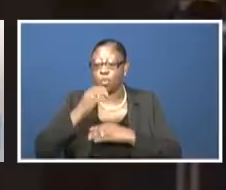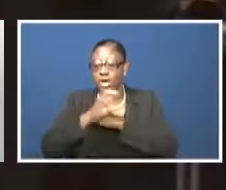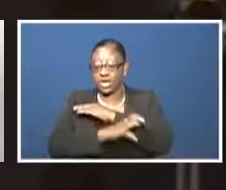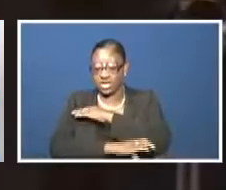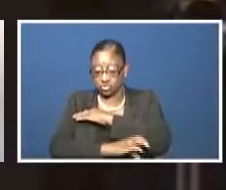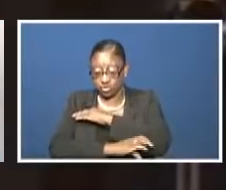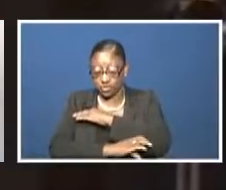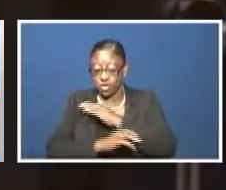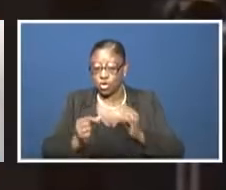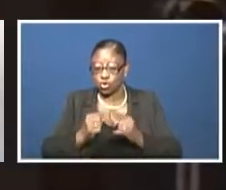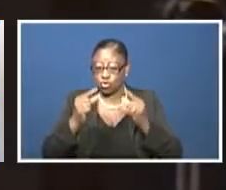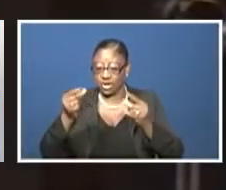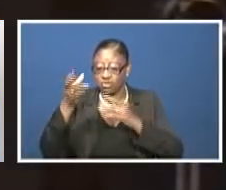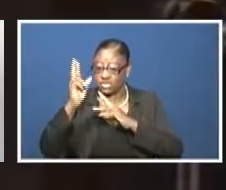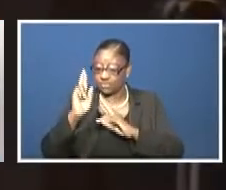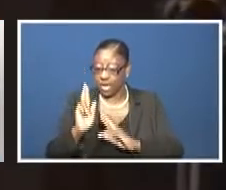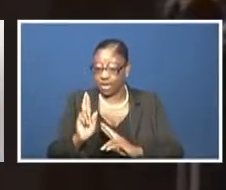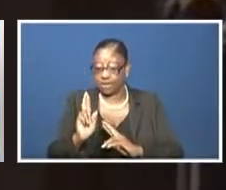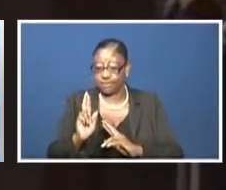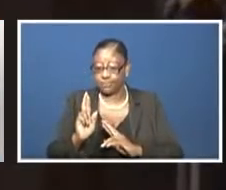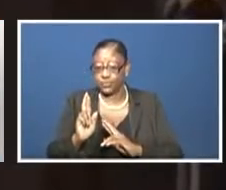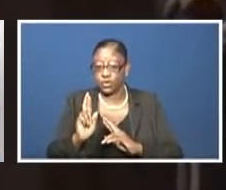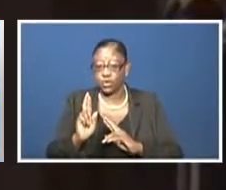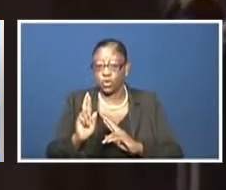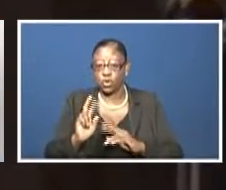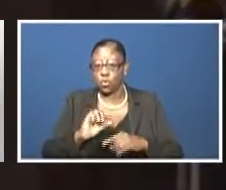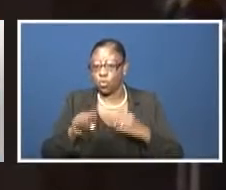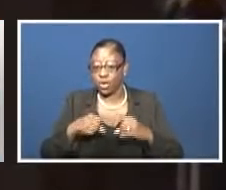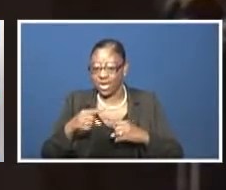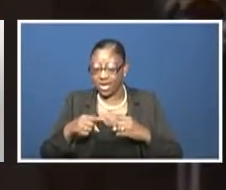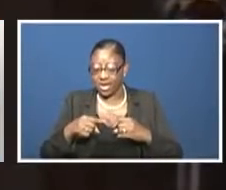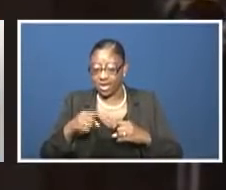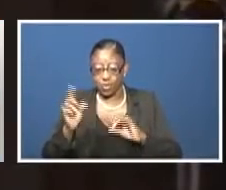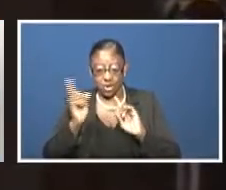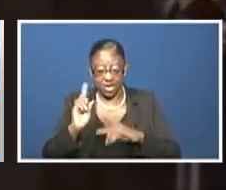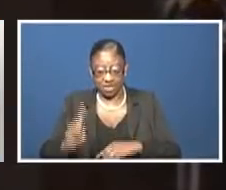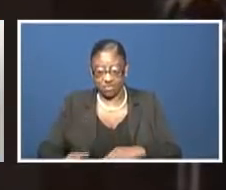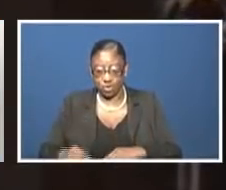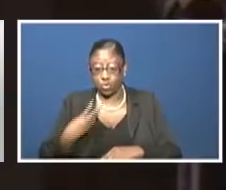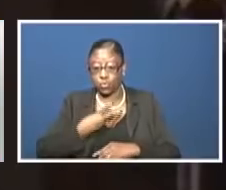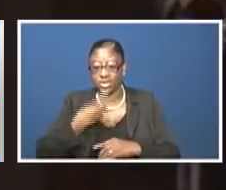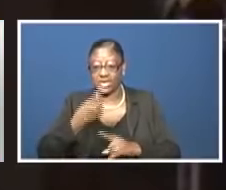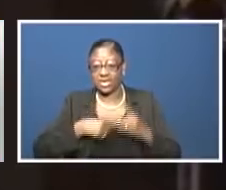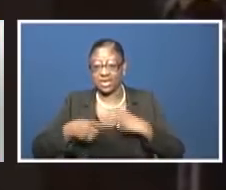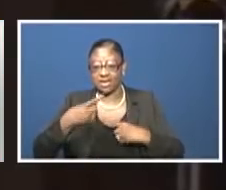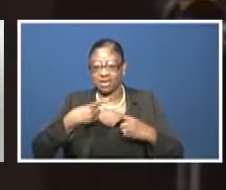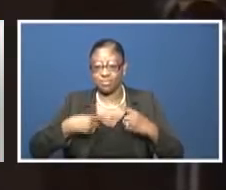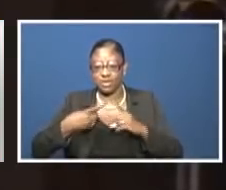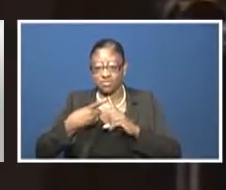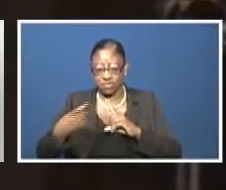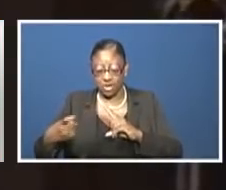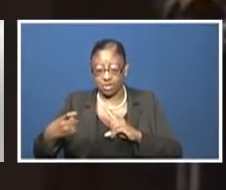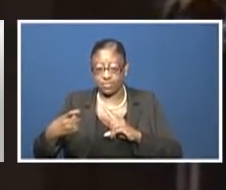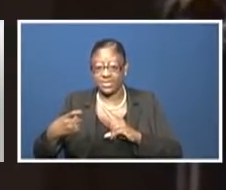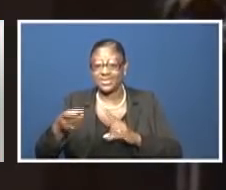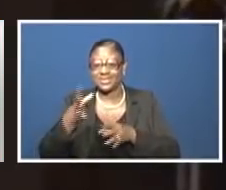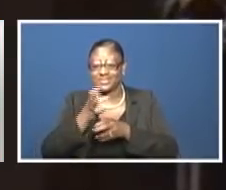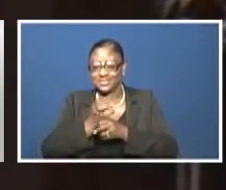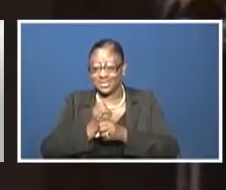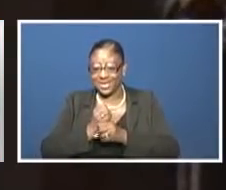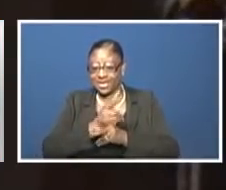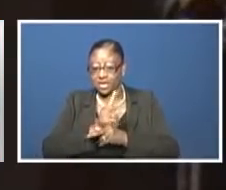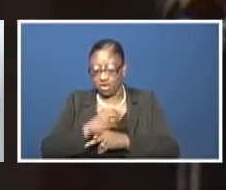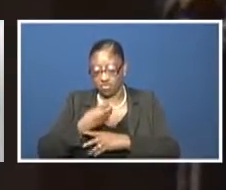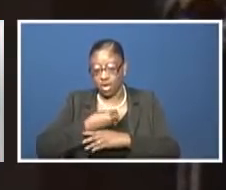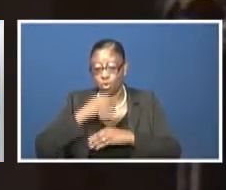great respect, I will add, wherever our ancestors came from, we should take care of our countries and